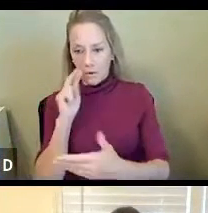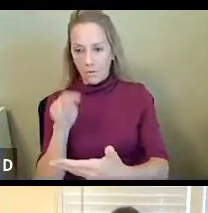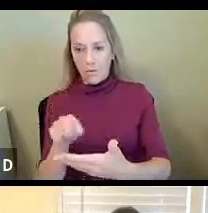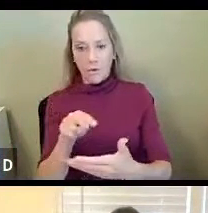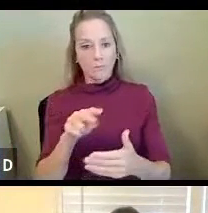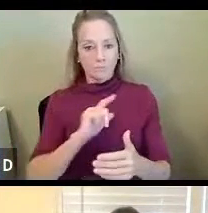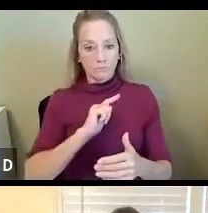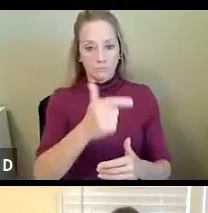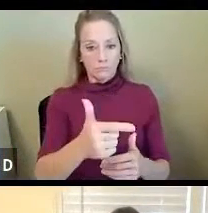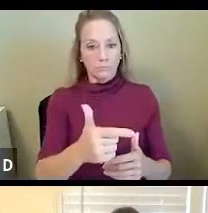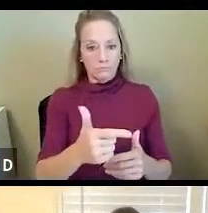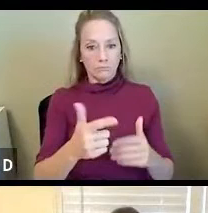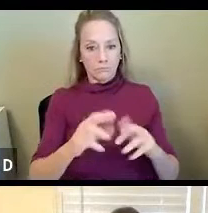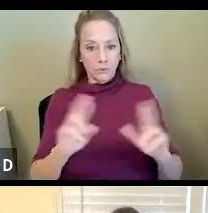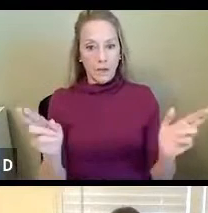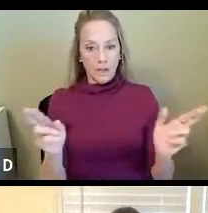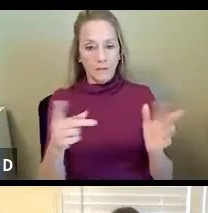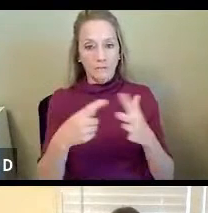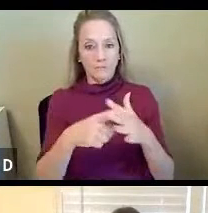ready.